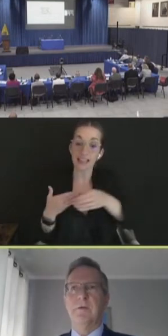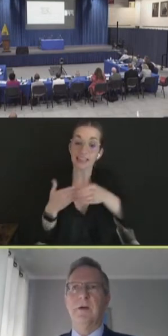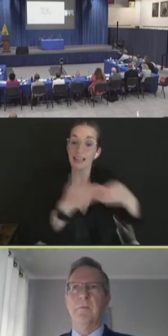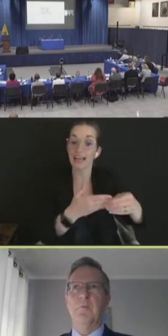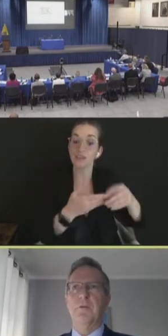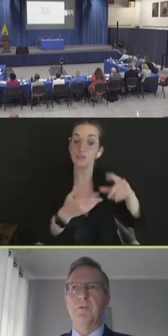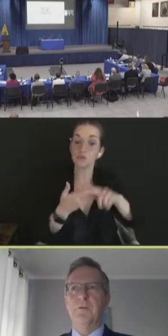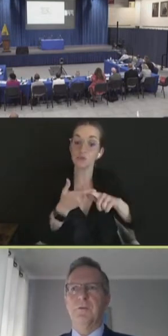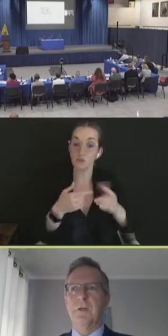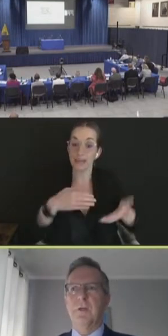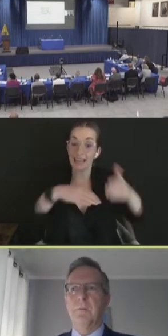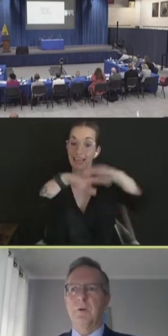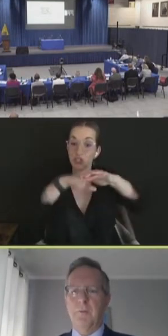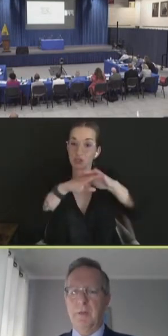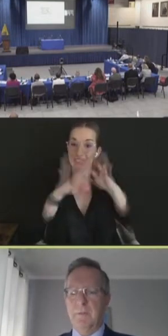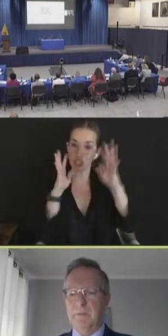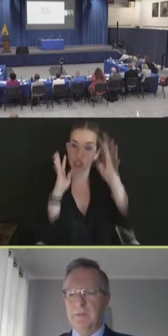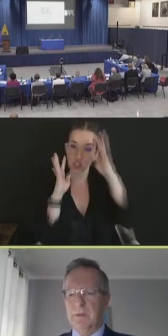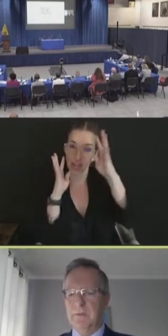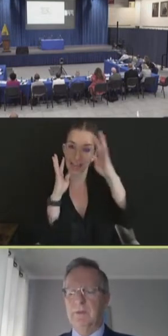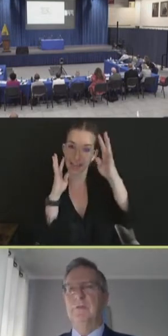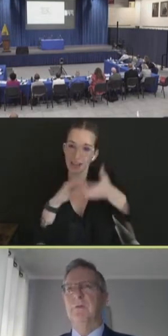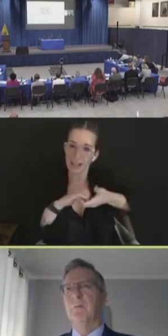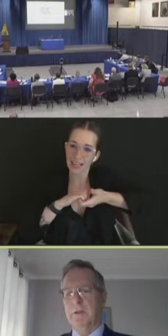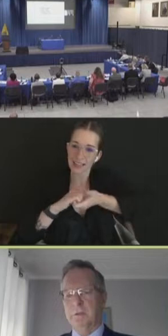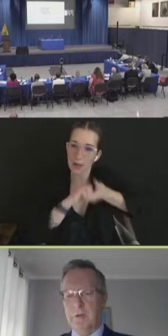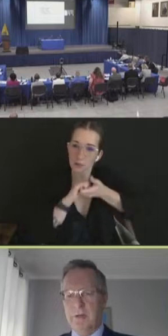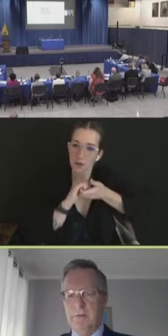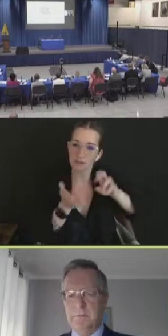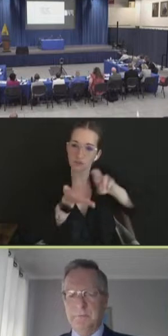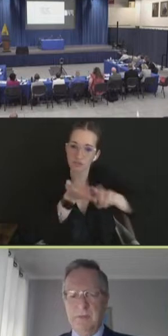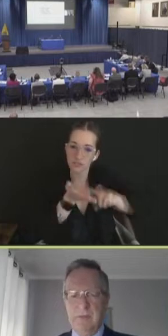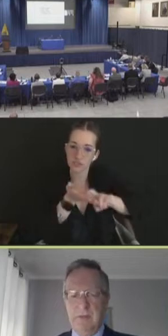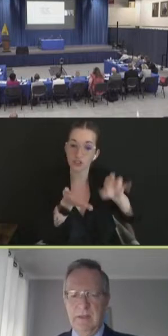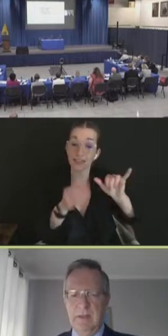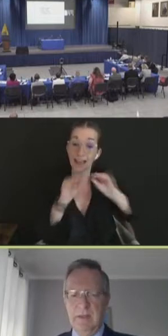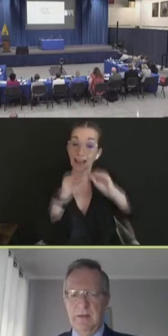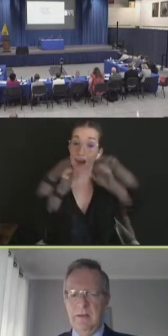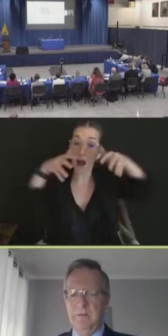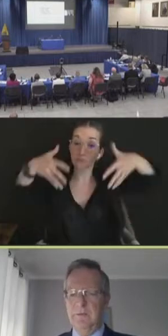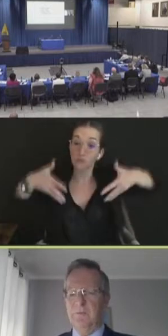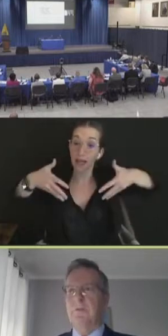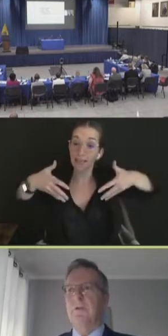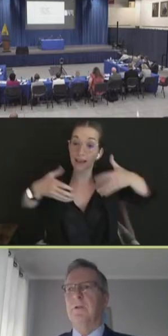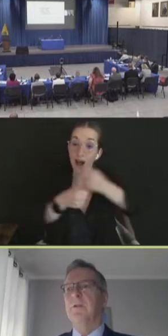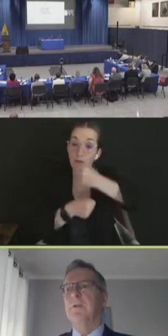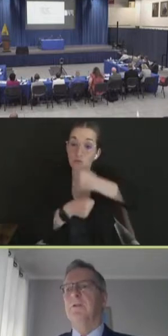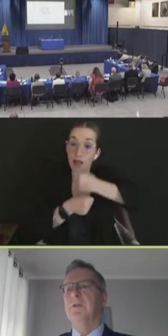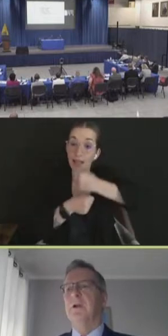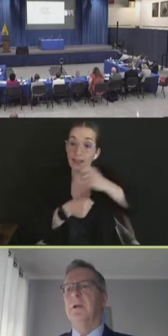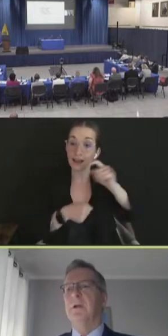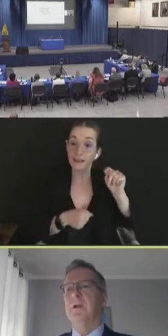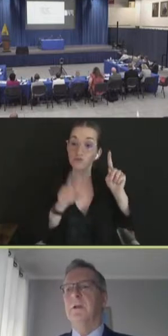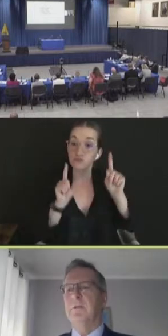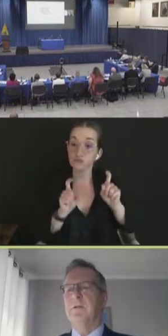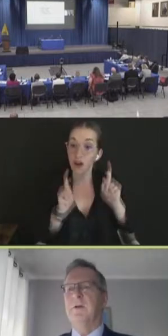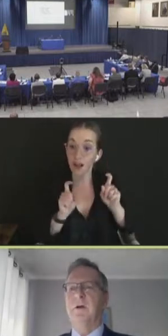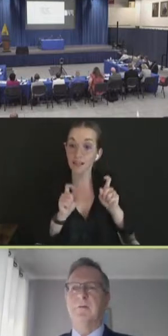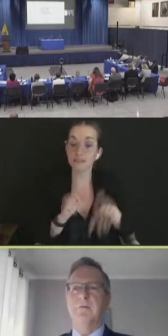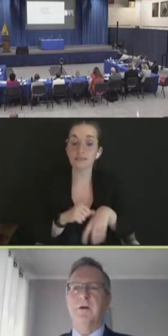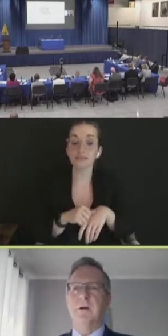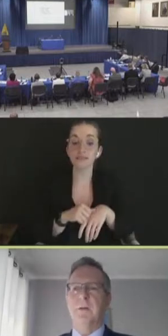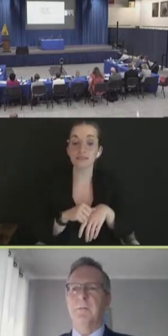collaborative research programs such as umbrella trials. And this has resulted in the sharing